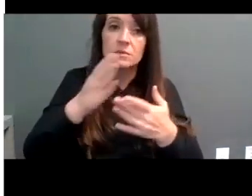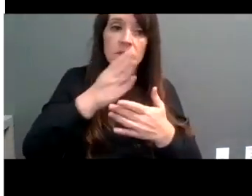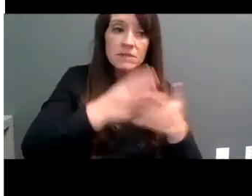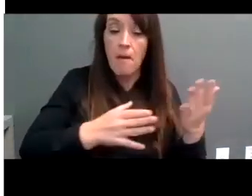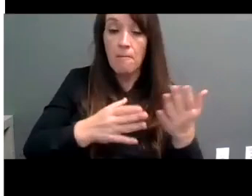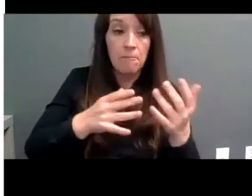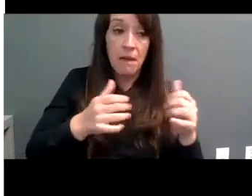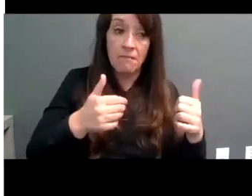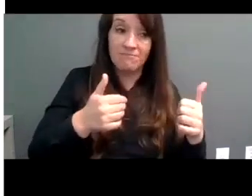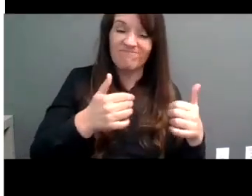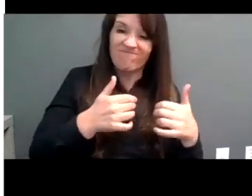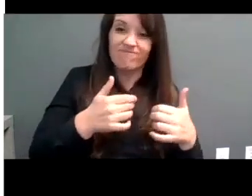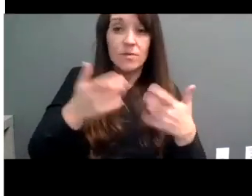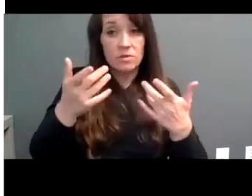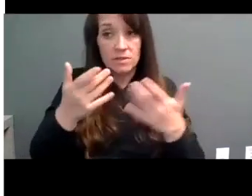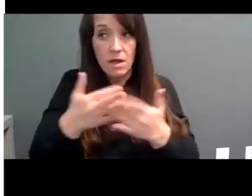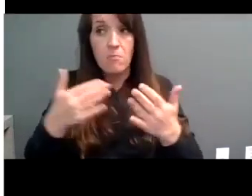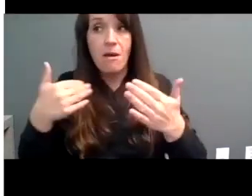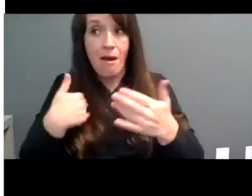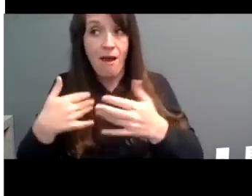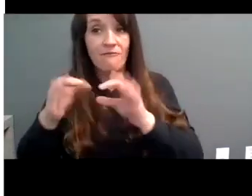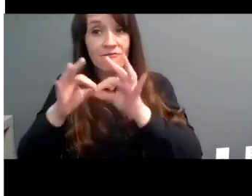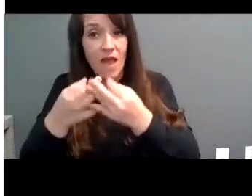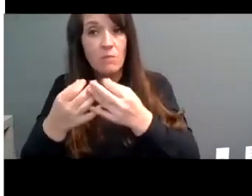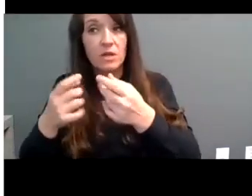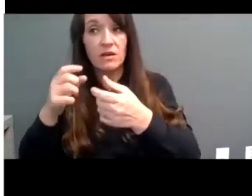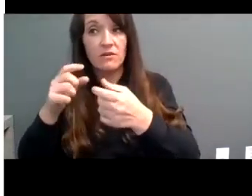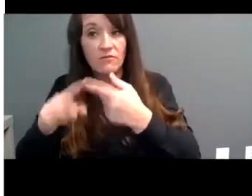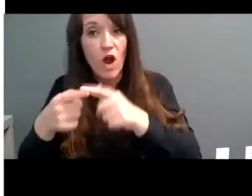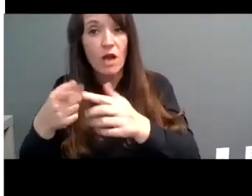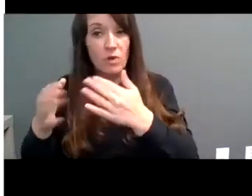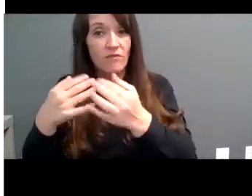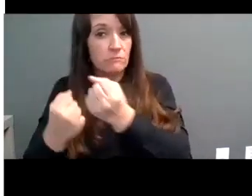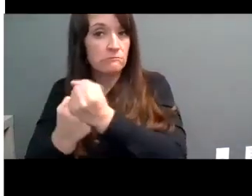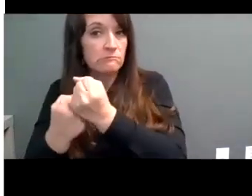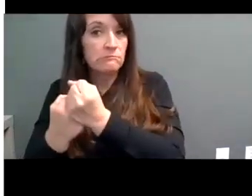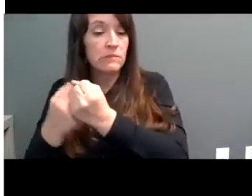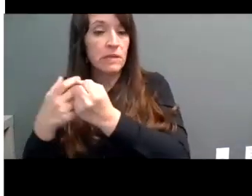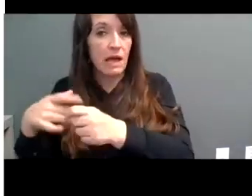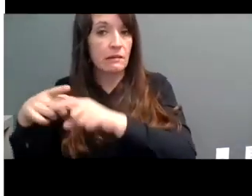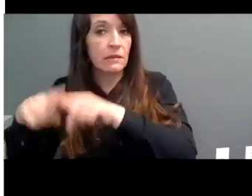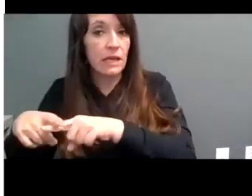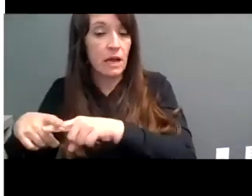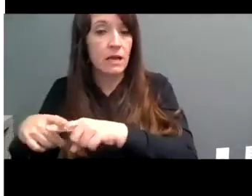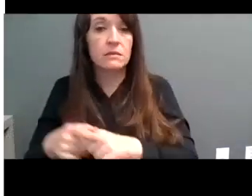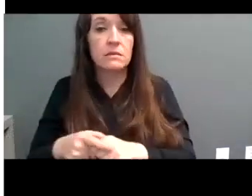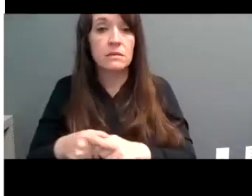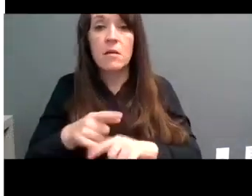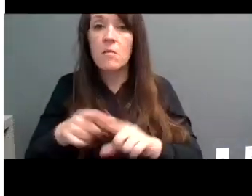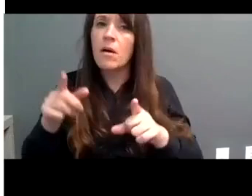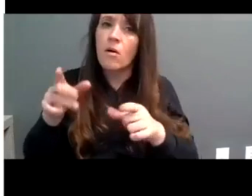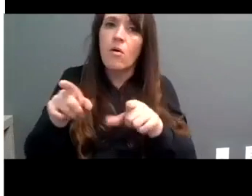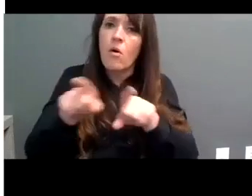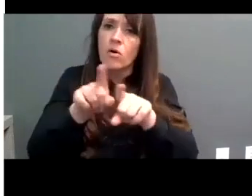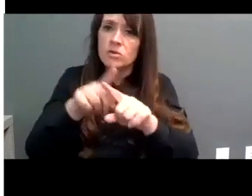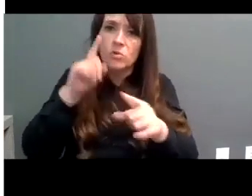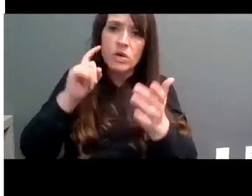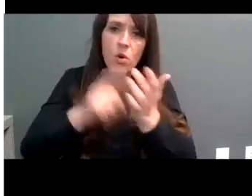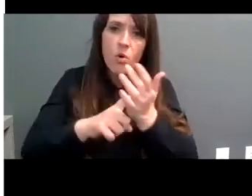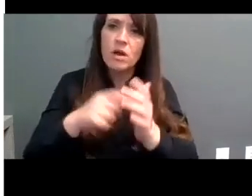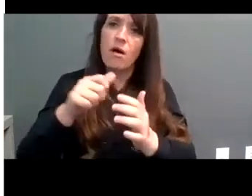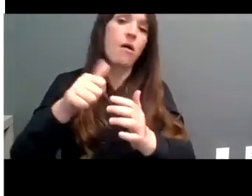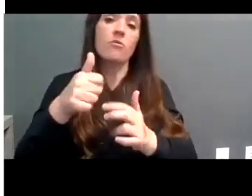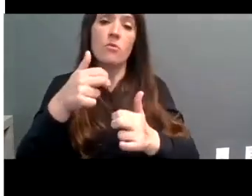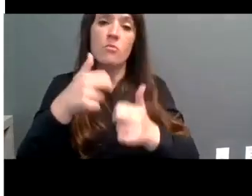support. We also need to consider other factors like historical trauma in some communities, whether the crime is targeting